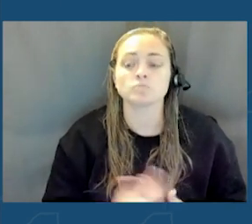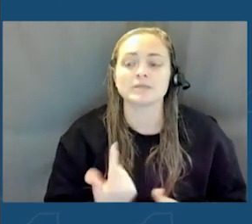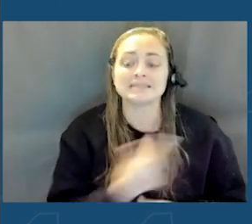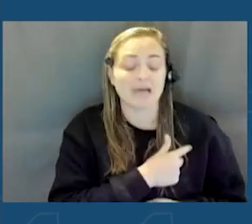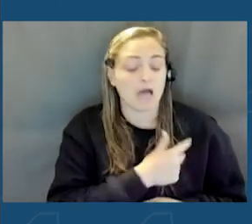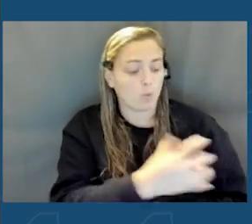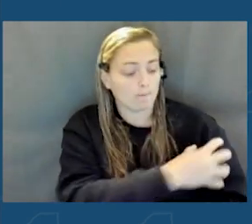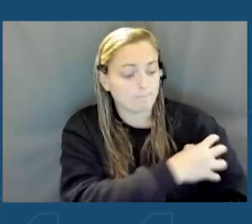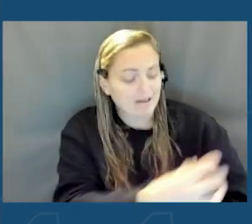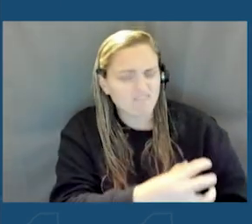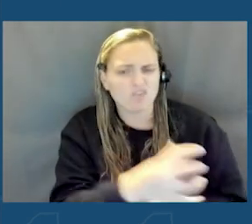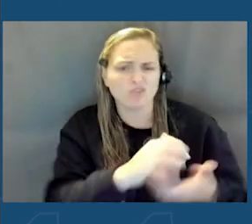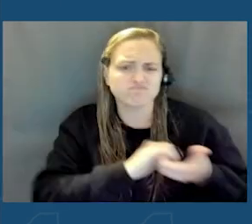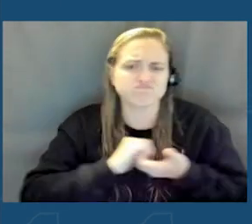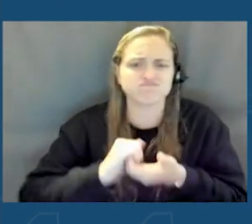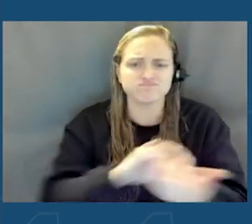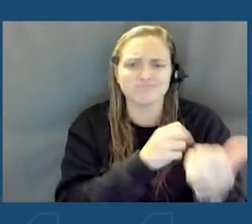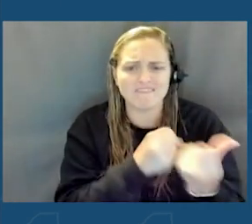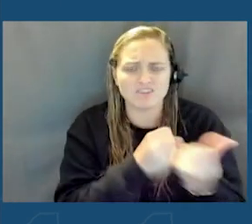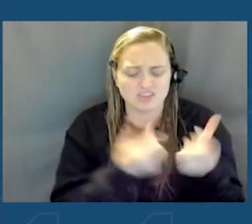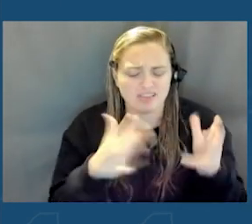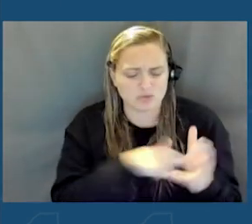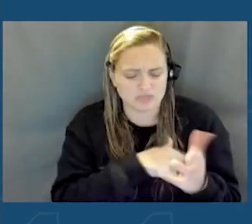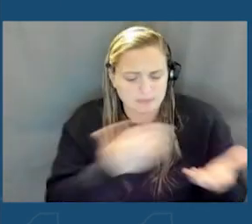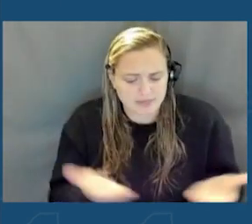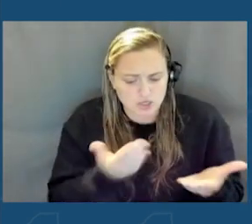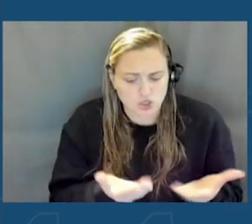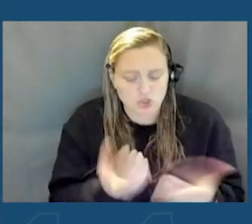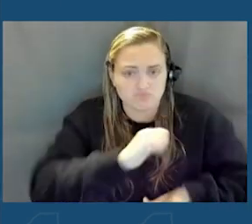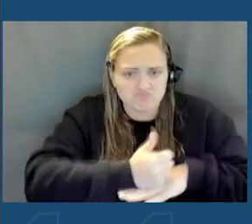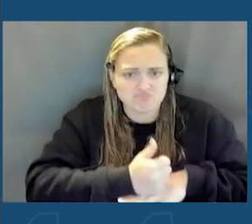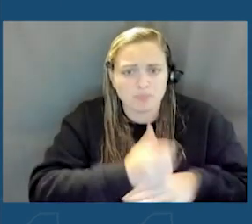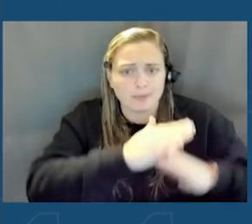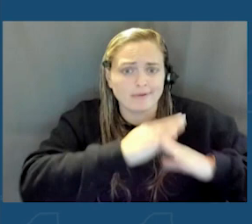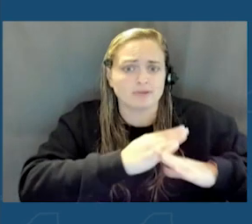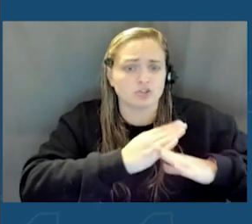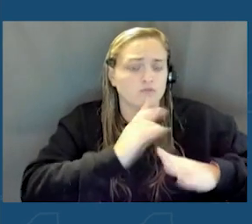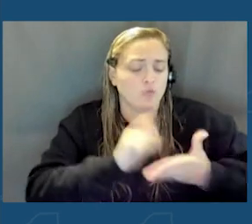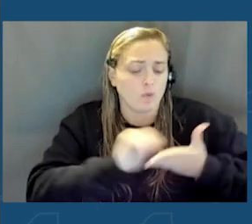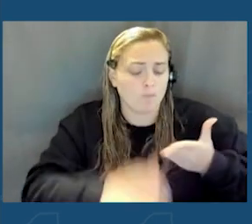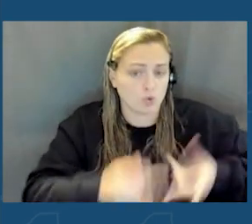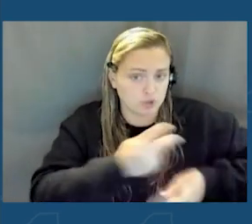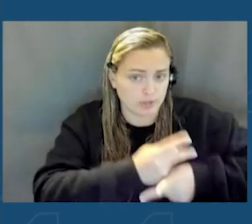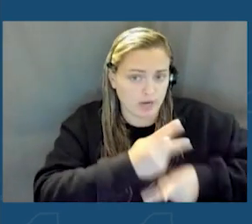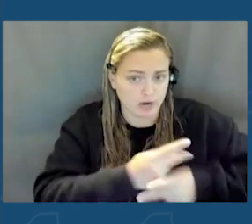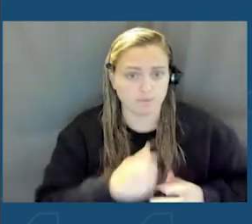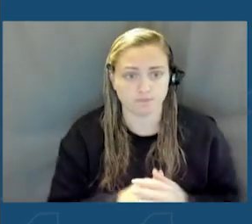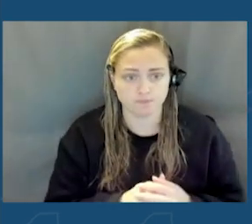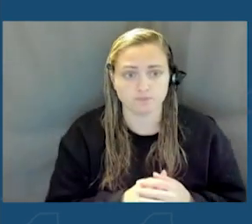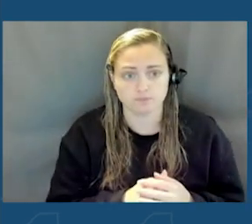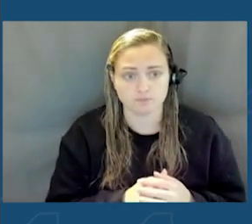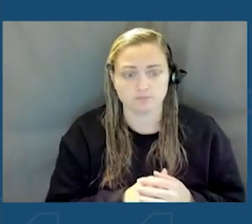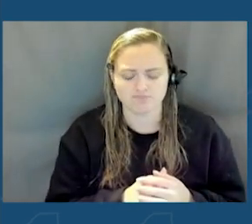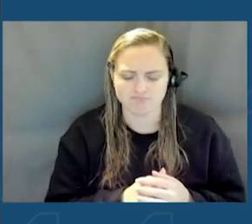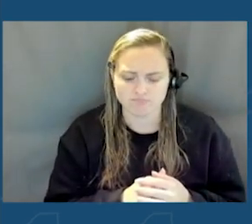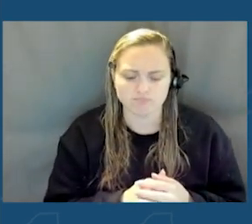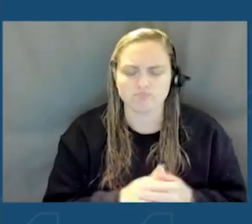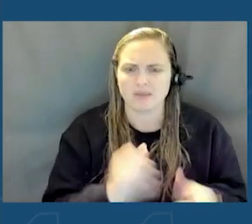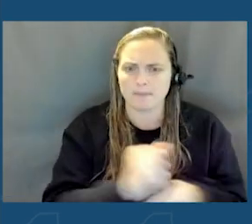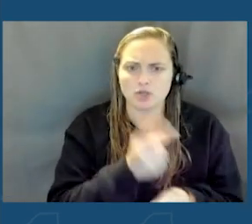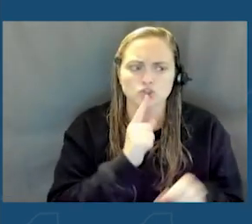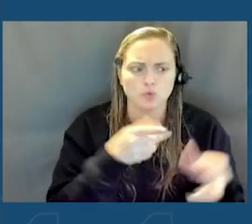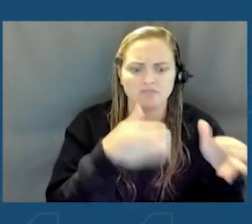advocacy that allows us to be here today to solidify protections to abortion care and close the pathways that allows us